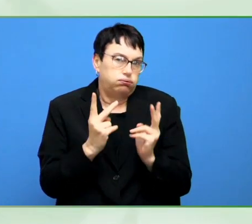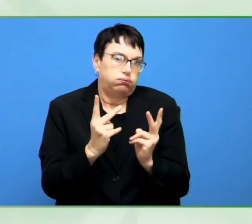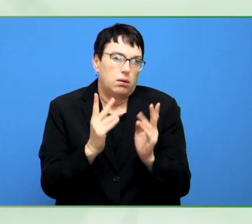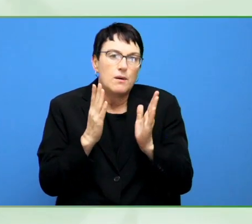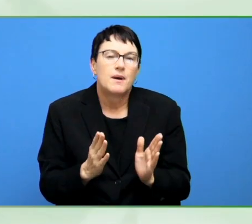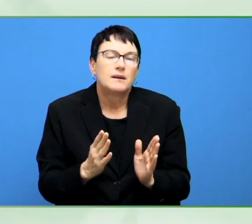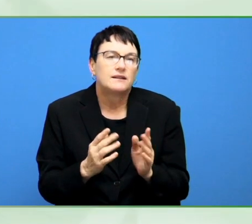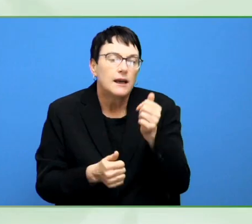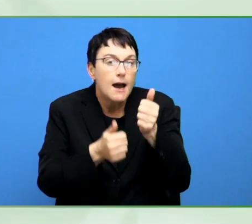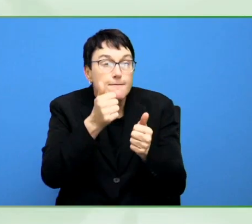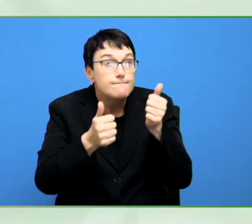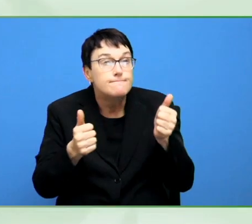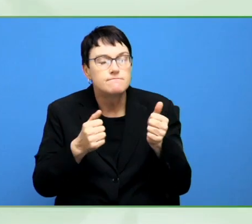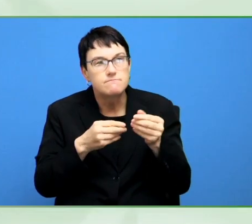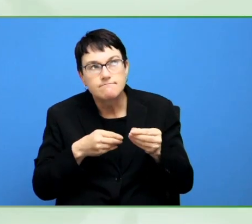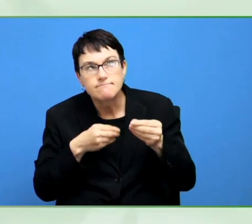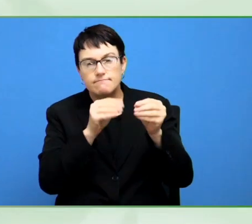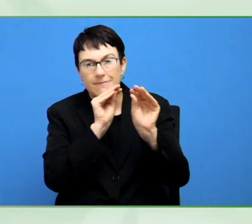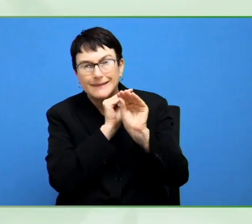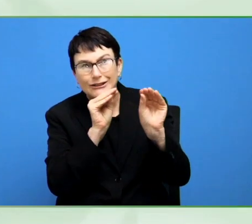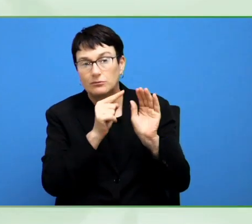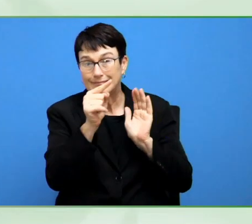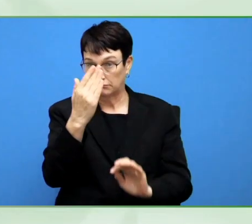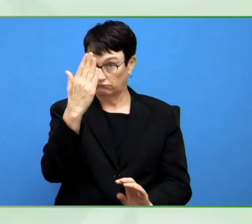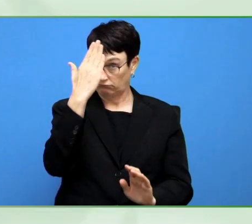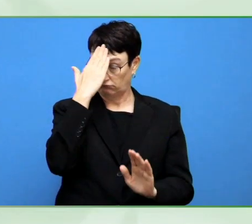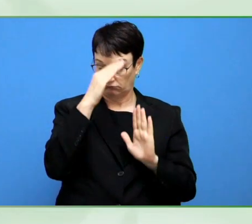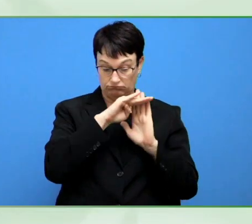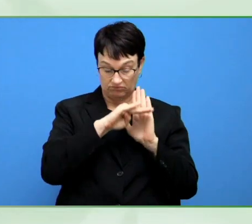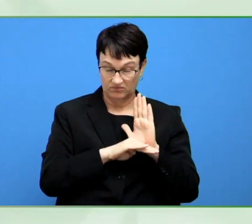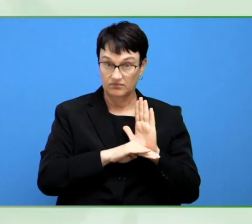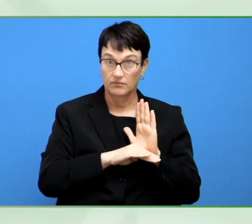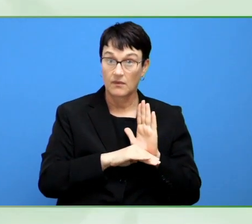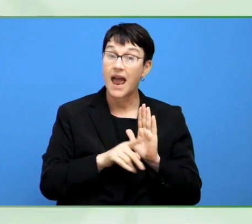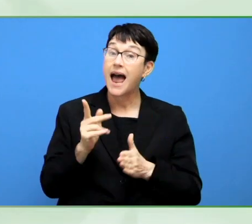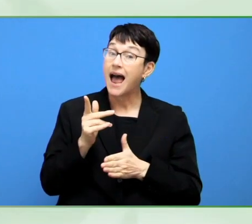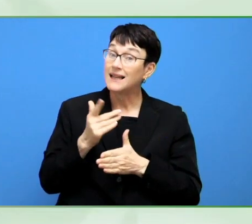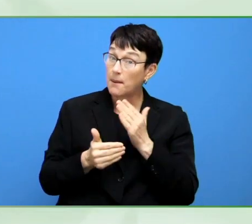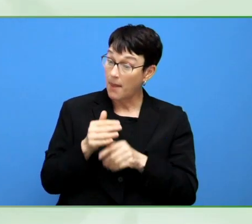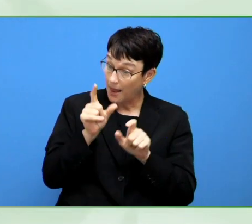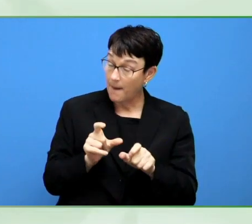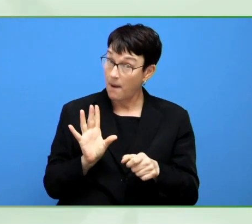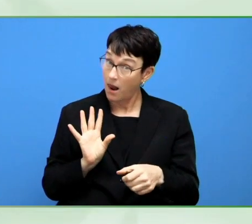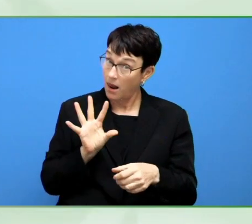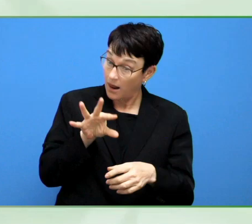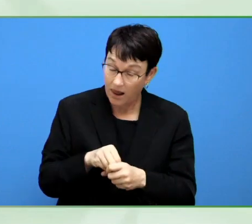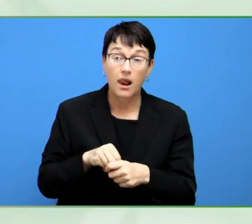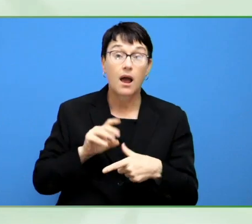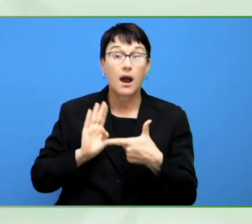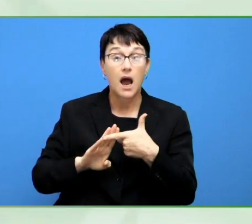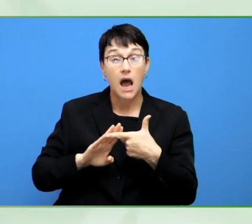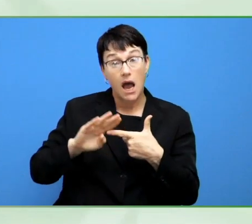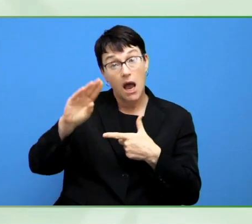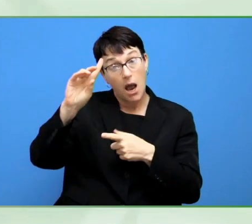1 to step N, if they involve people with disabilities and involve accessibility professionals, they could be the